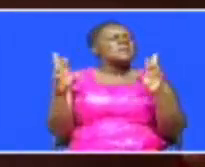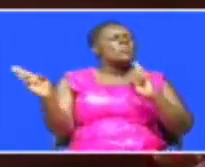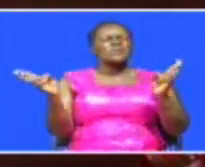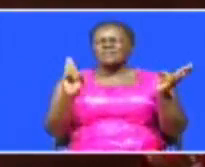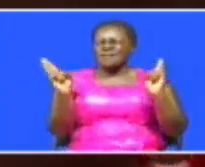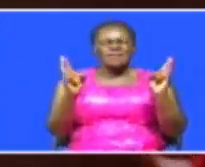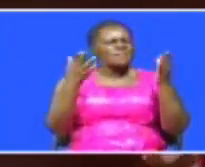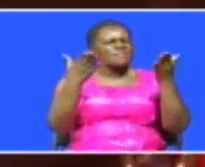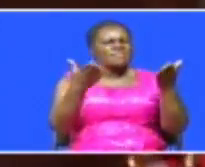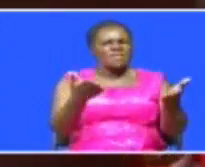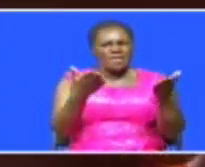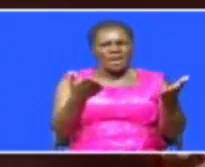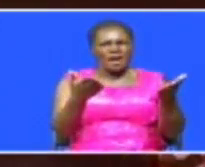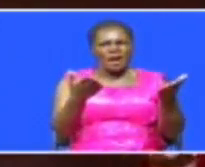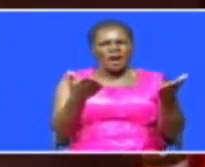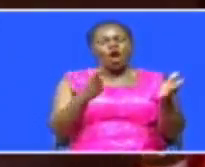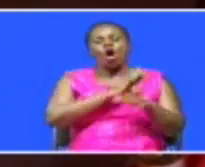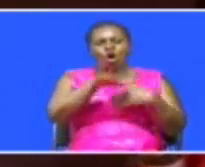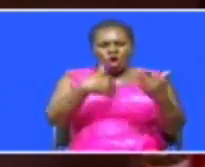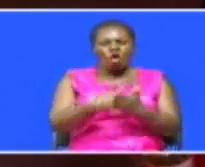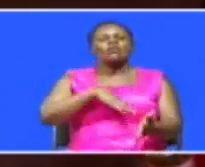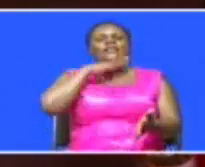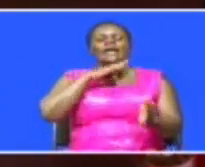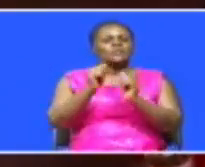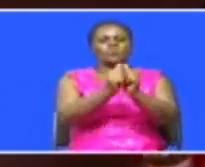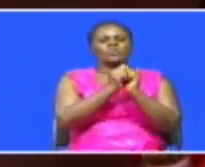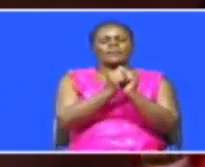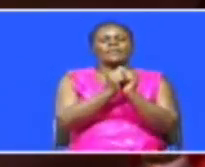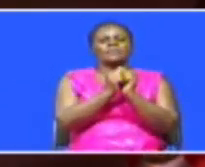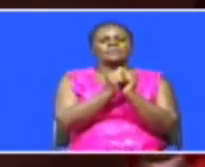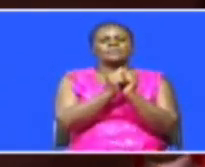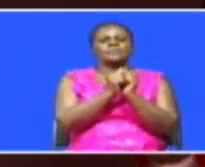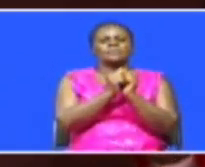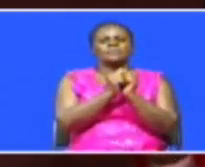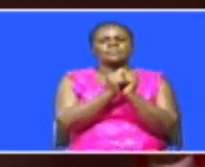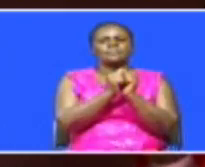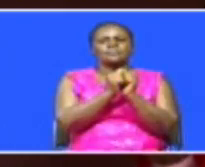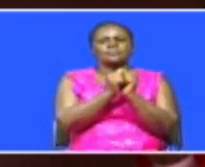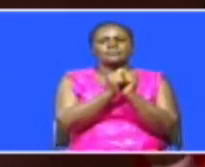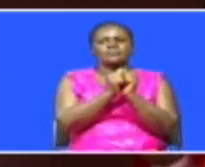We all die.